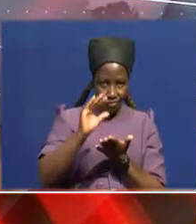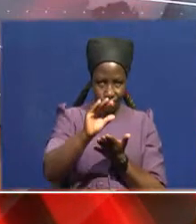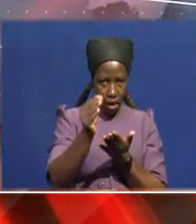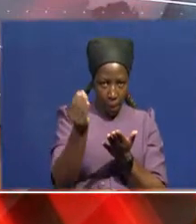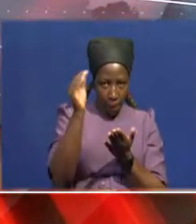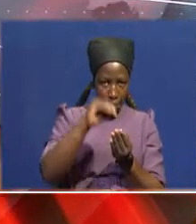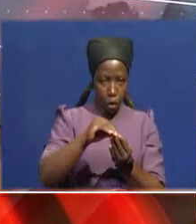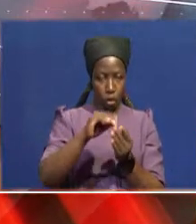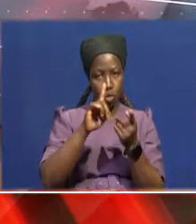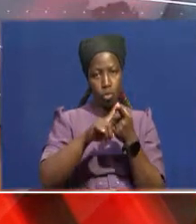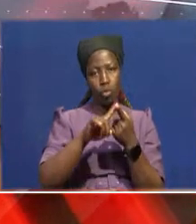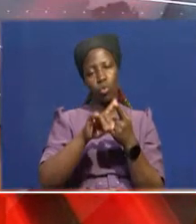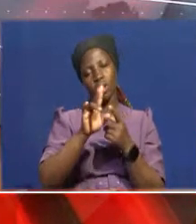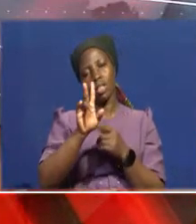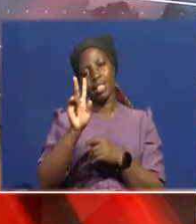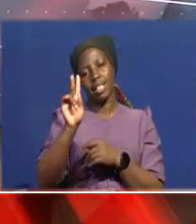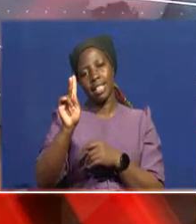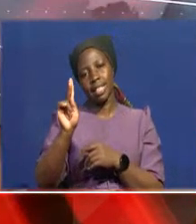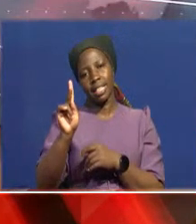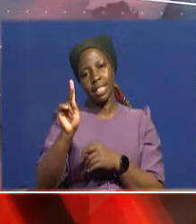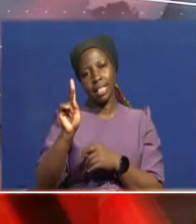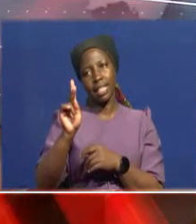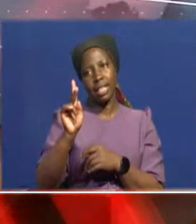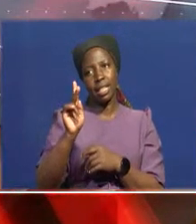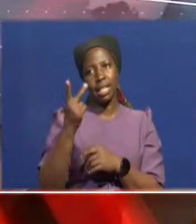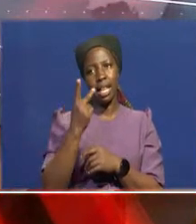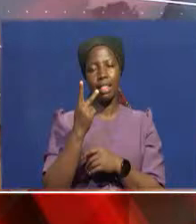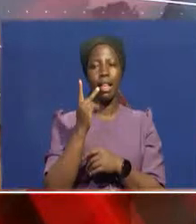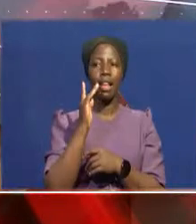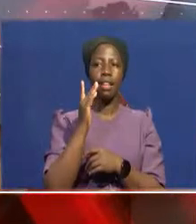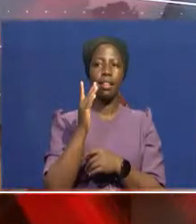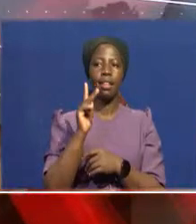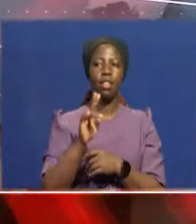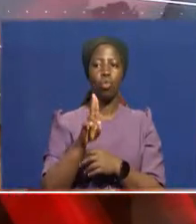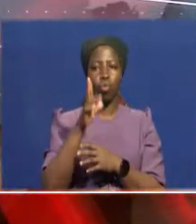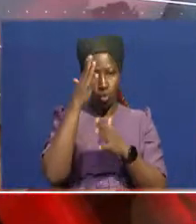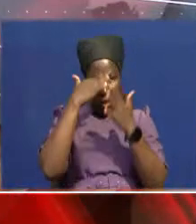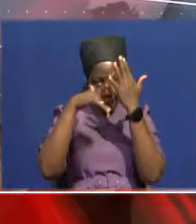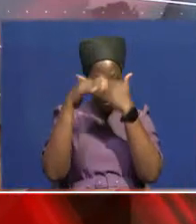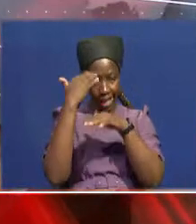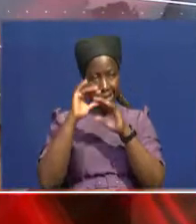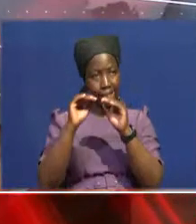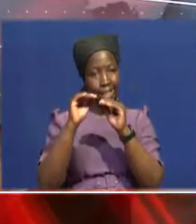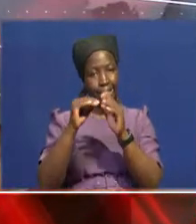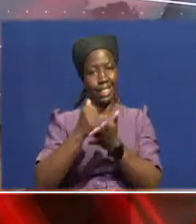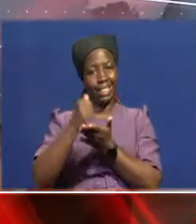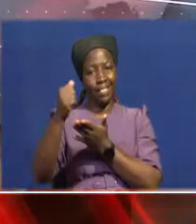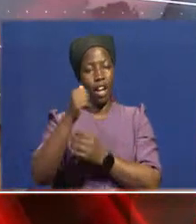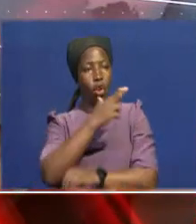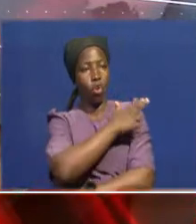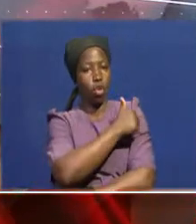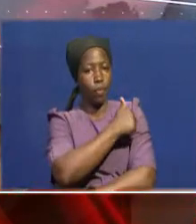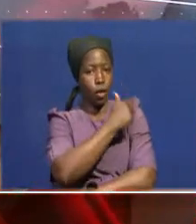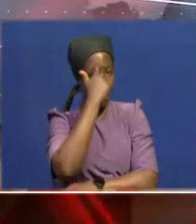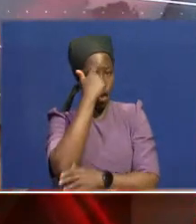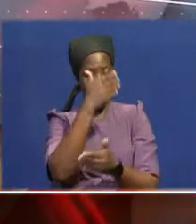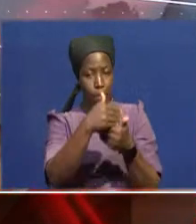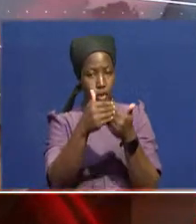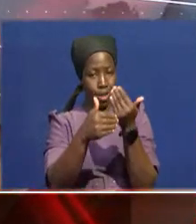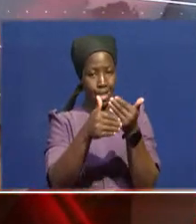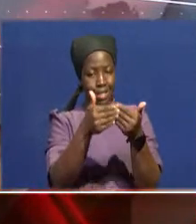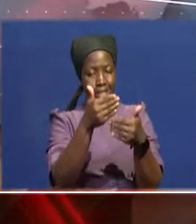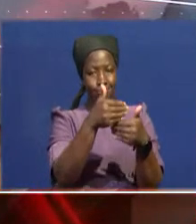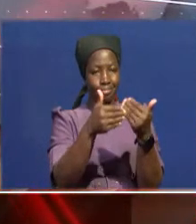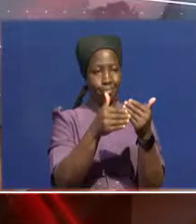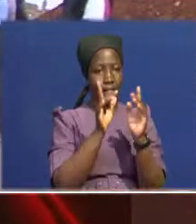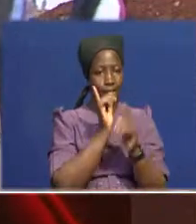Kenyatta University Teaching, Research and Referral Hospital for the completion of construction work within the facility. Now, speaking during